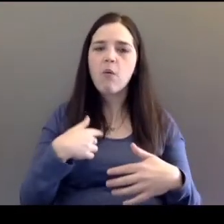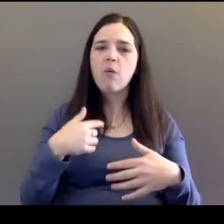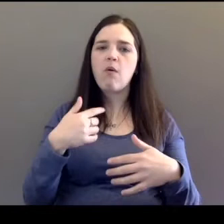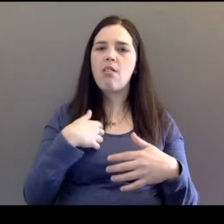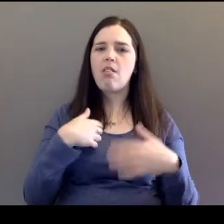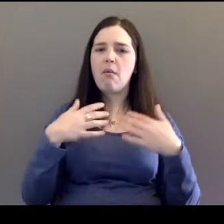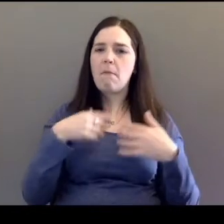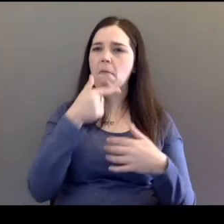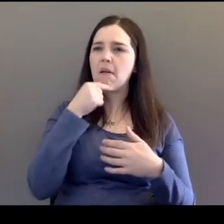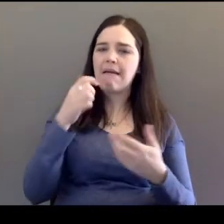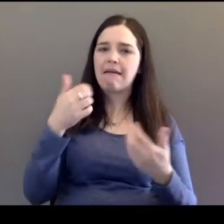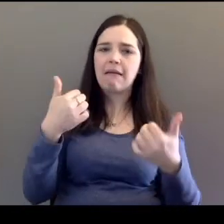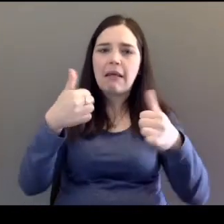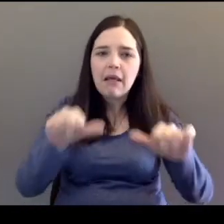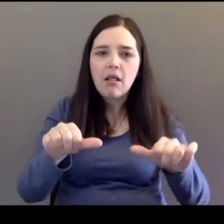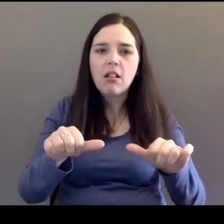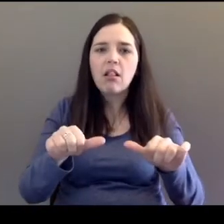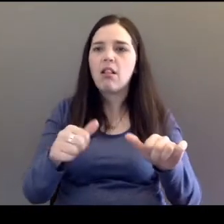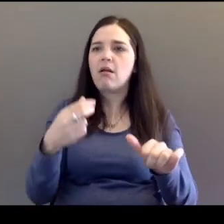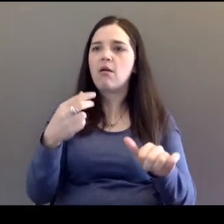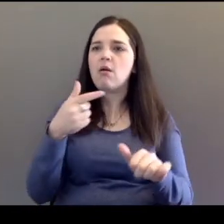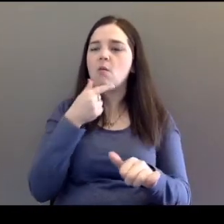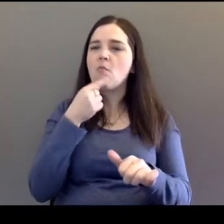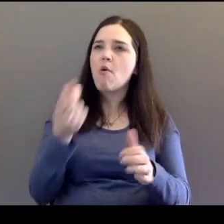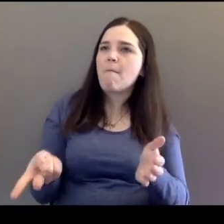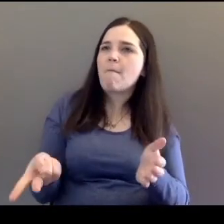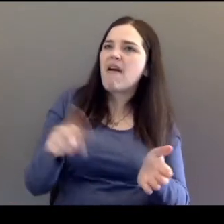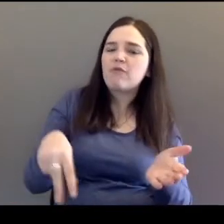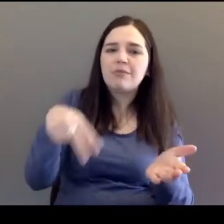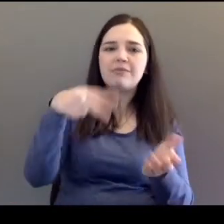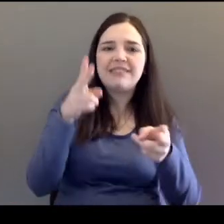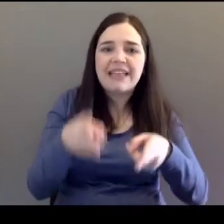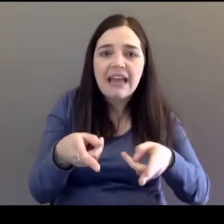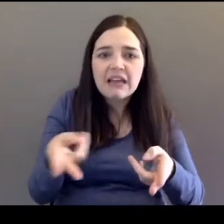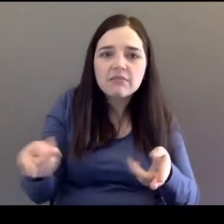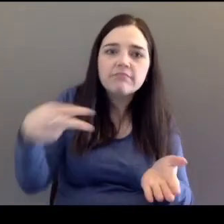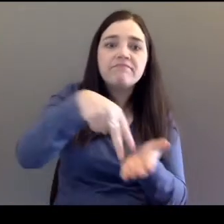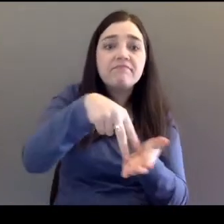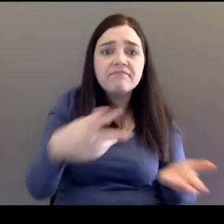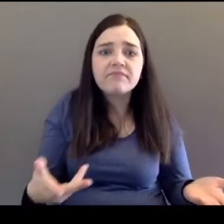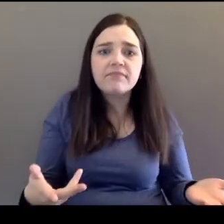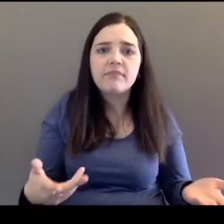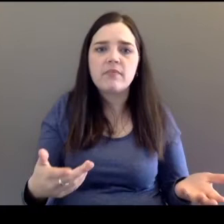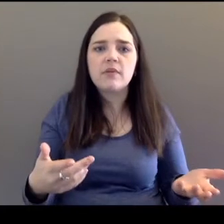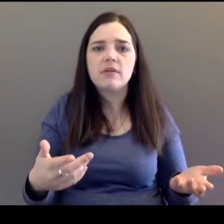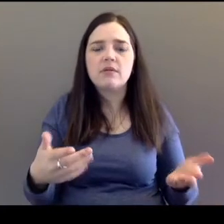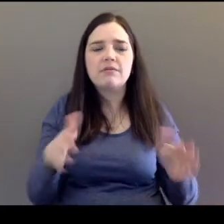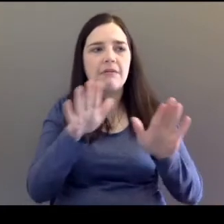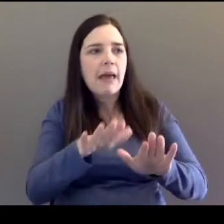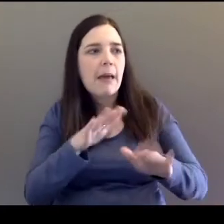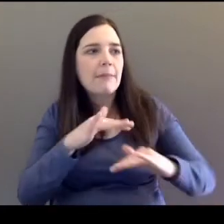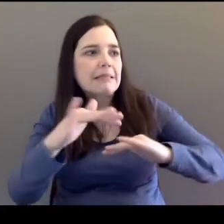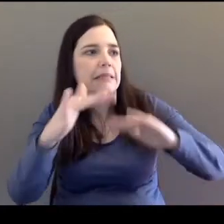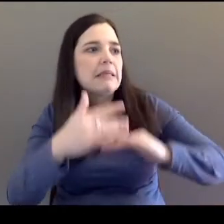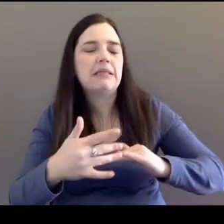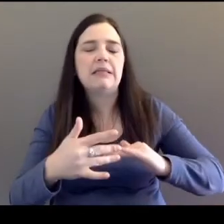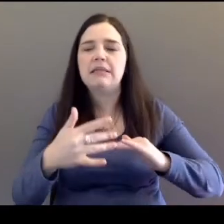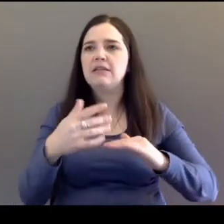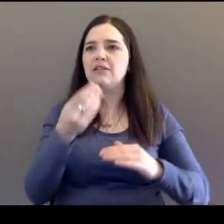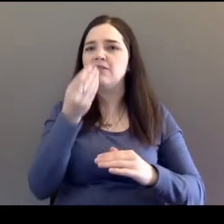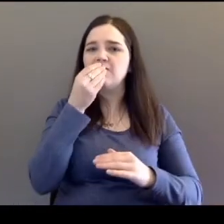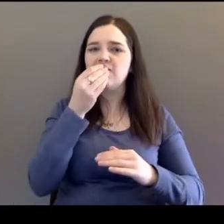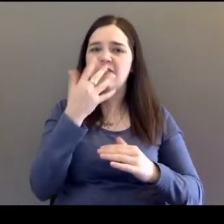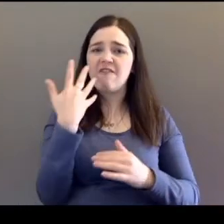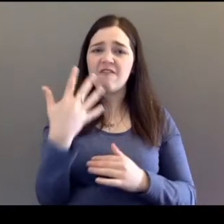paralyzed man, to raise a dead boy, to calm the waters of the sea, to tend the needs of the crowds, to feed